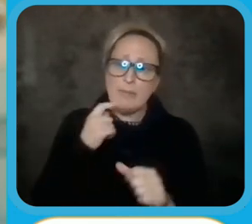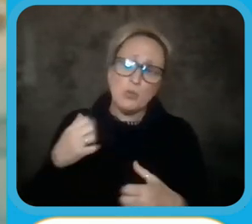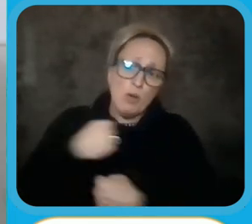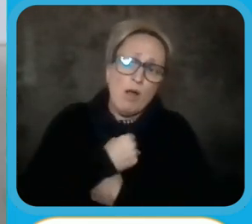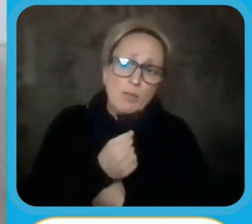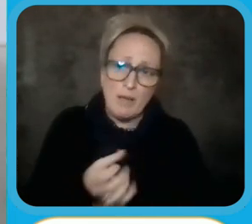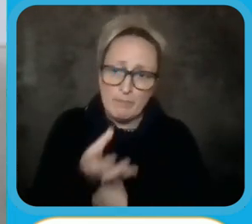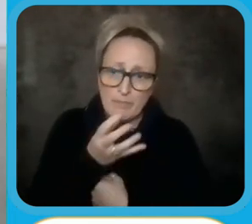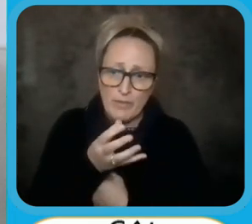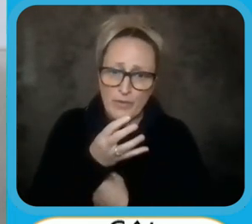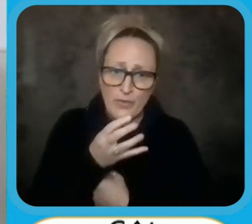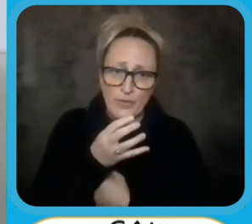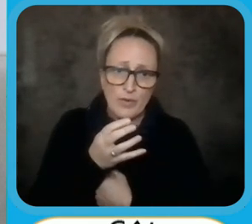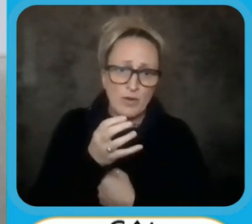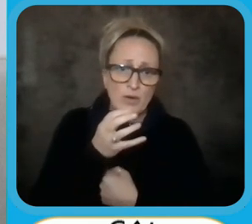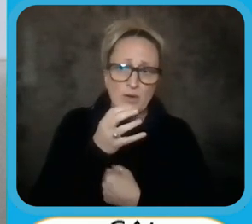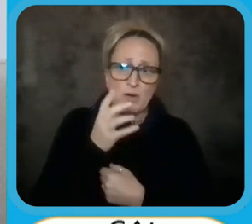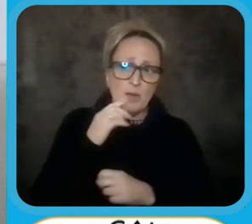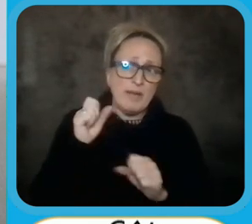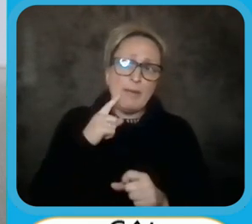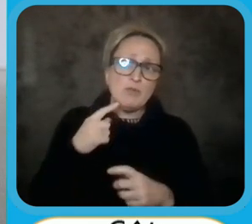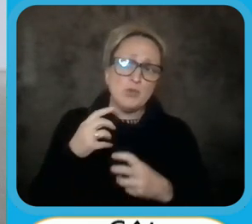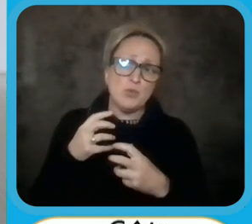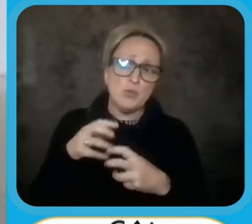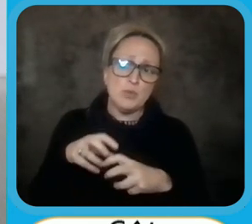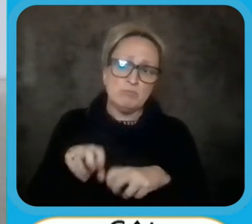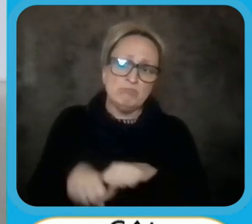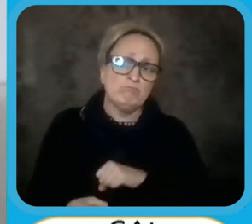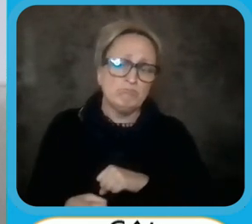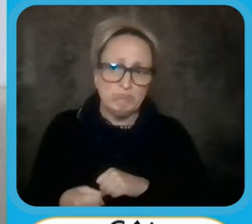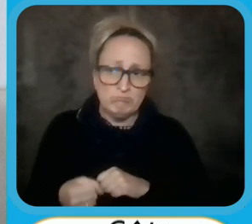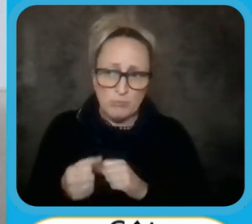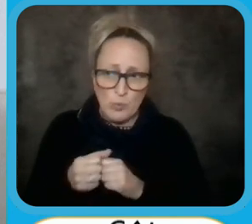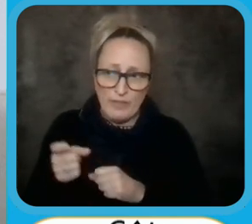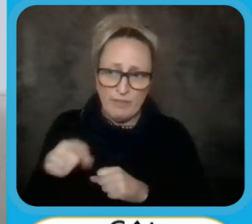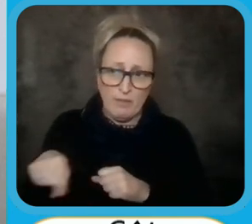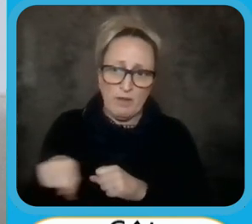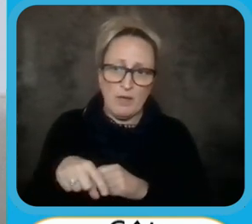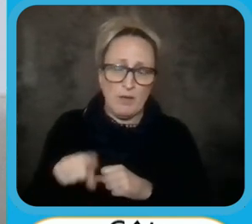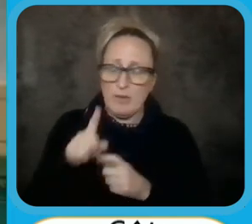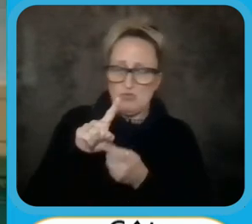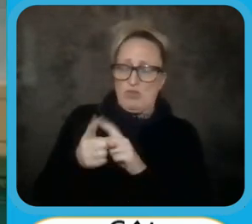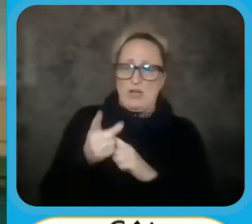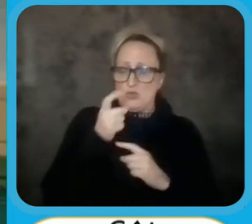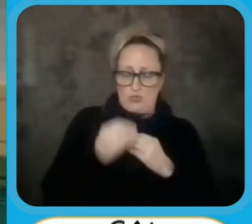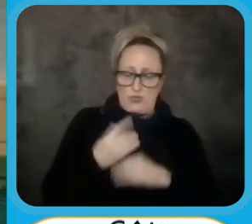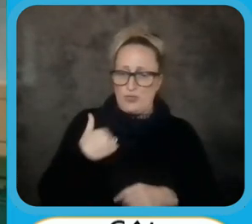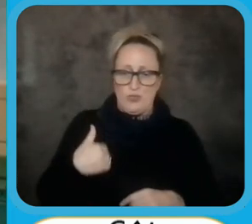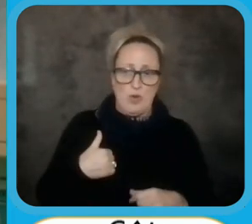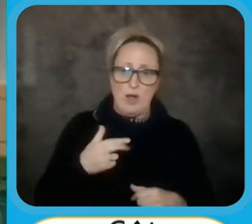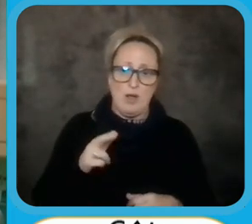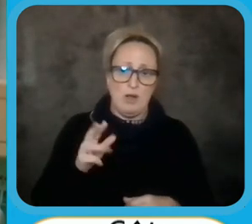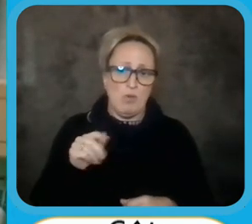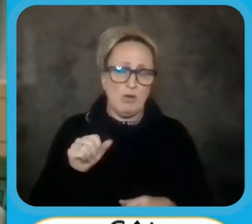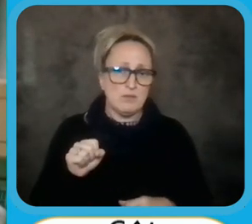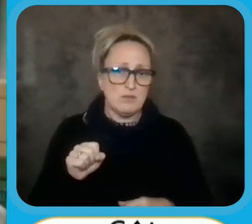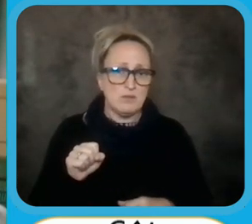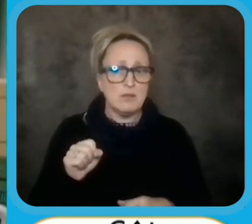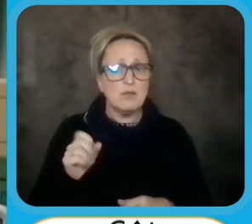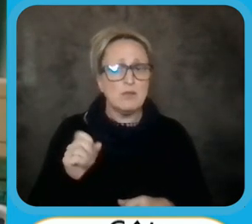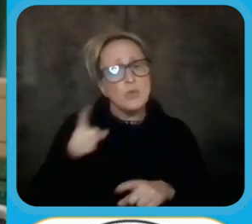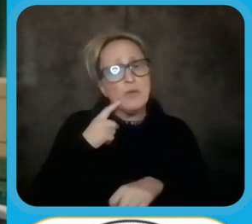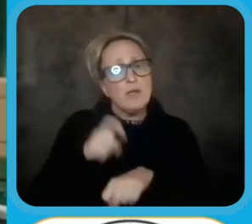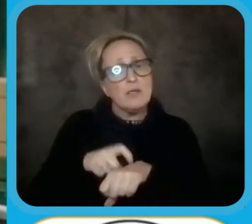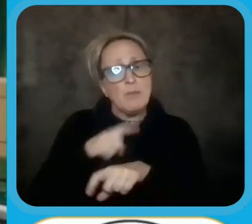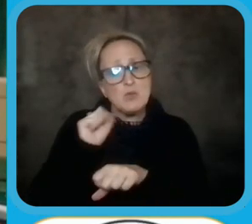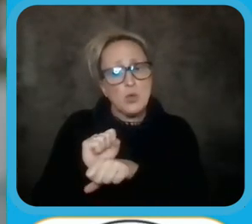not being able to mourn with them, it really altered who I was. During that time, I was working in the